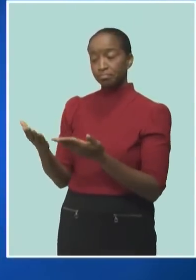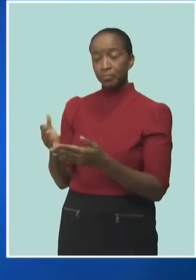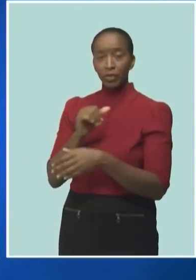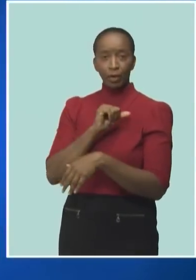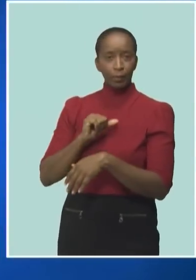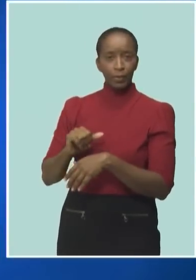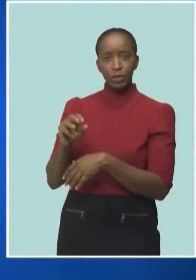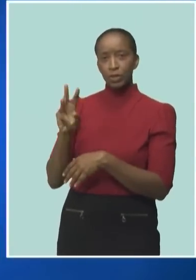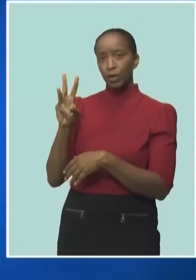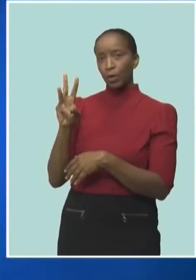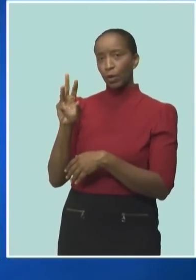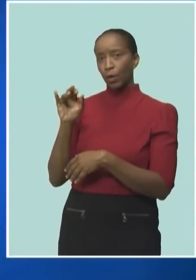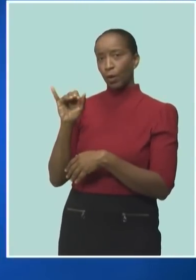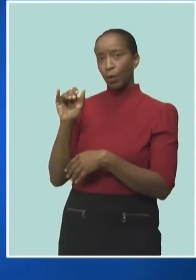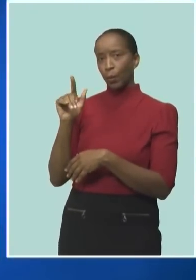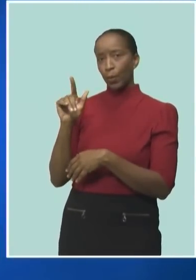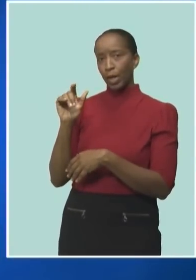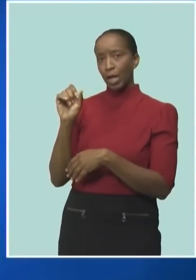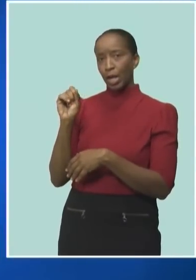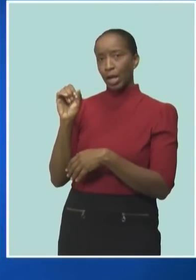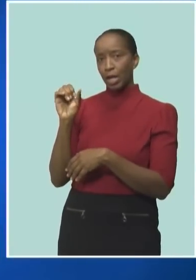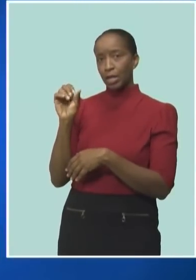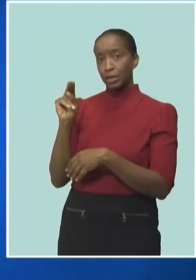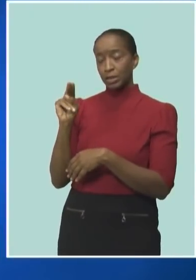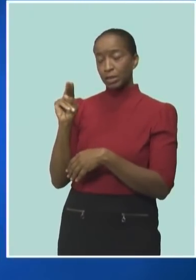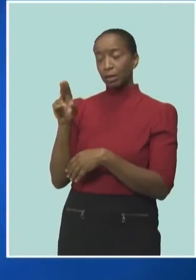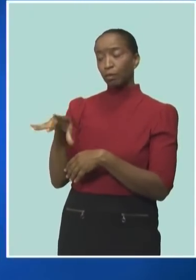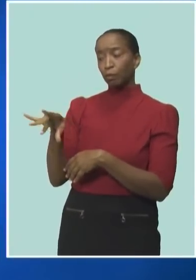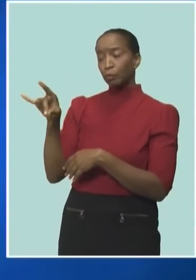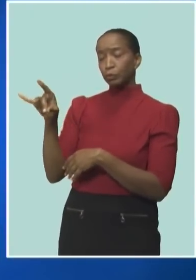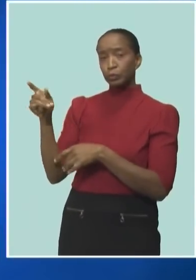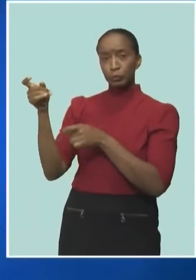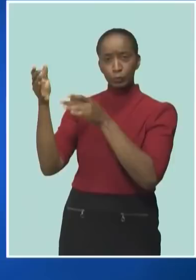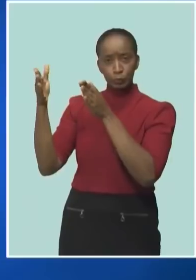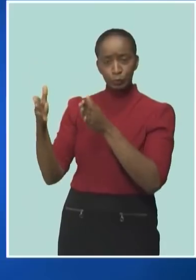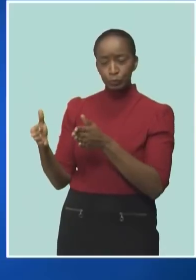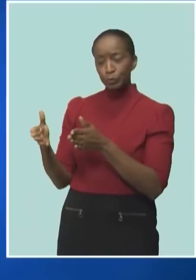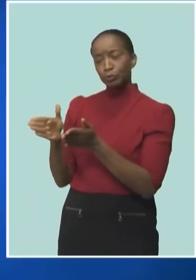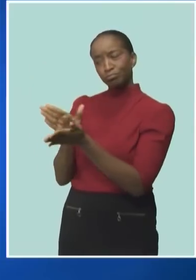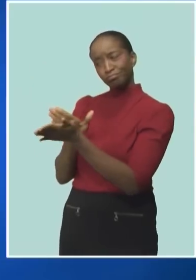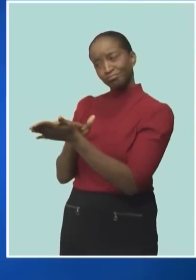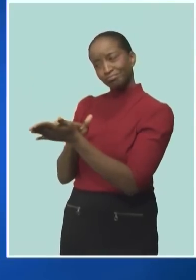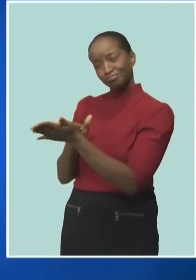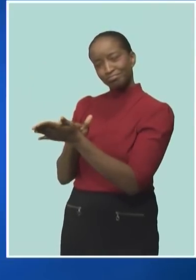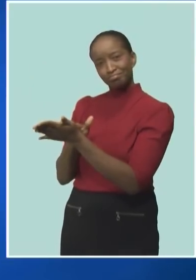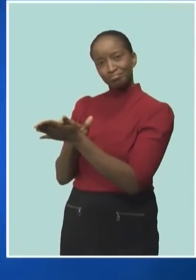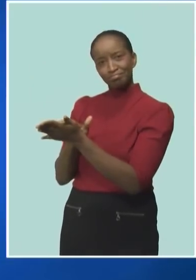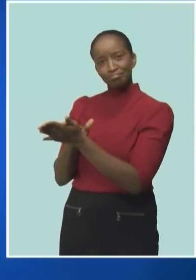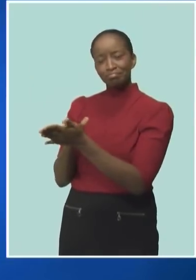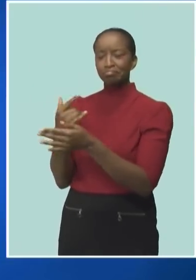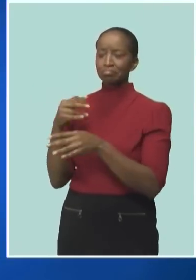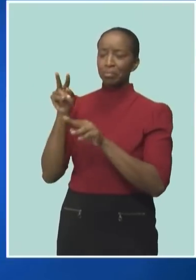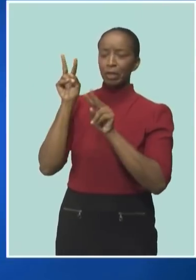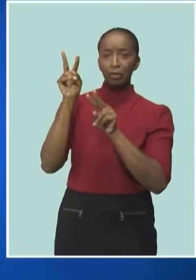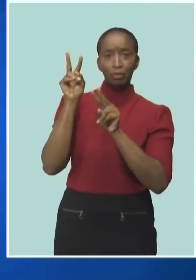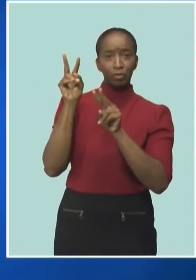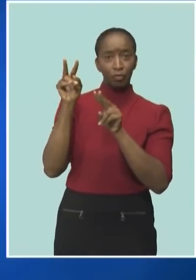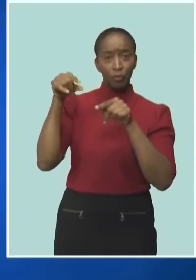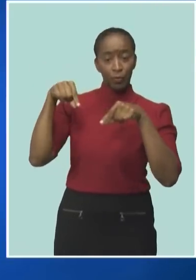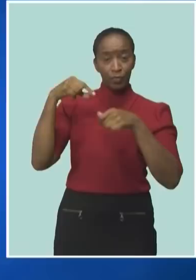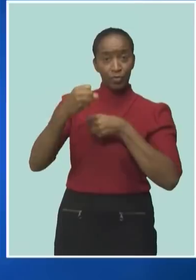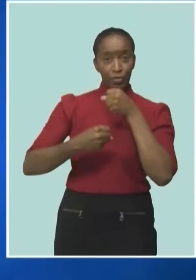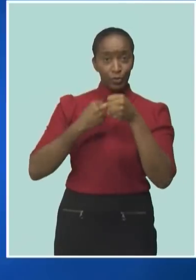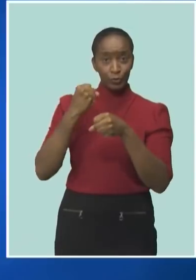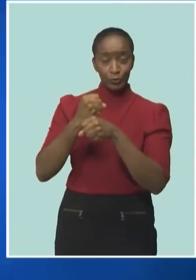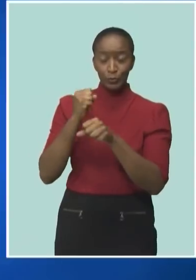Wilson on your election as chair. And I look forward to working with you over the next year. And my